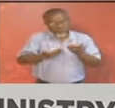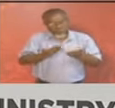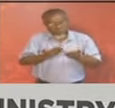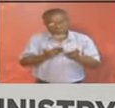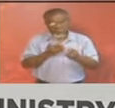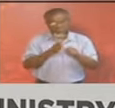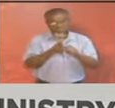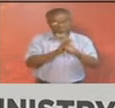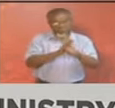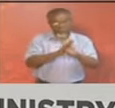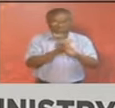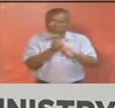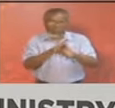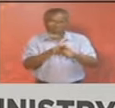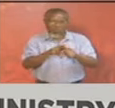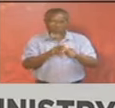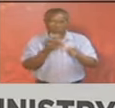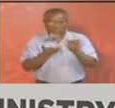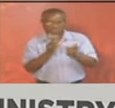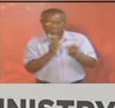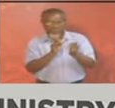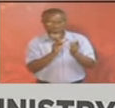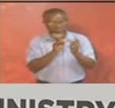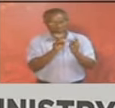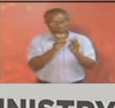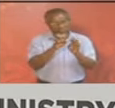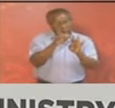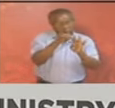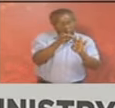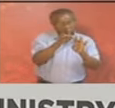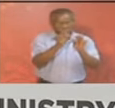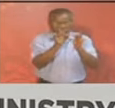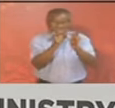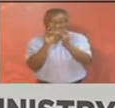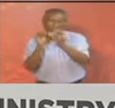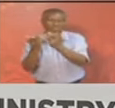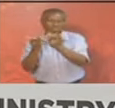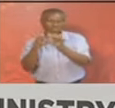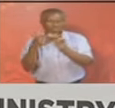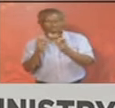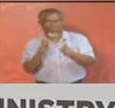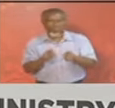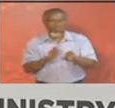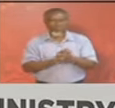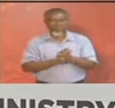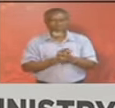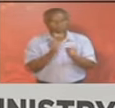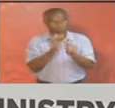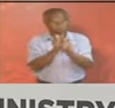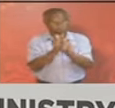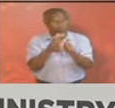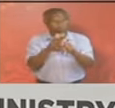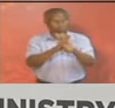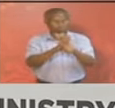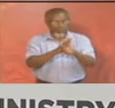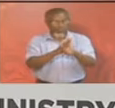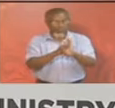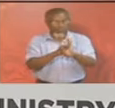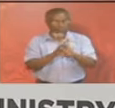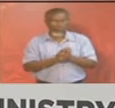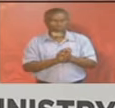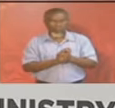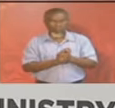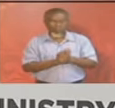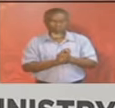exposure for other members of staff. As in other counties, our public health inspectors continue to play